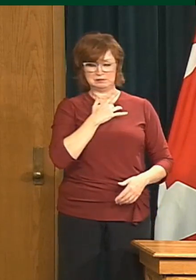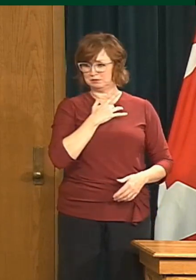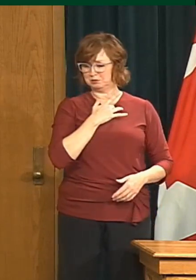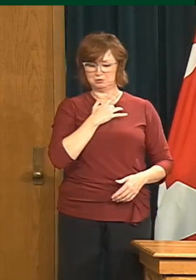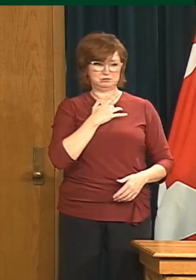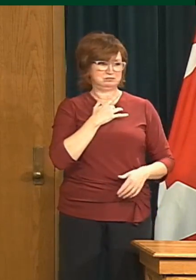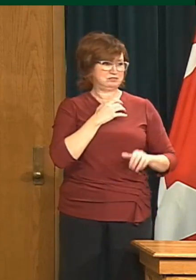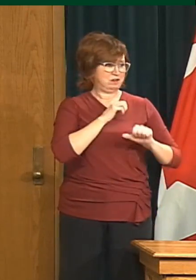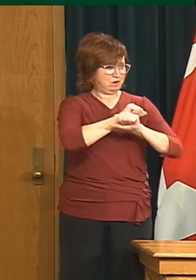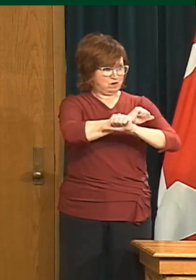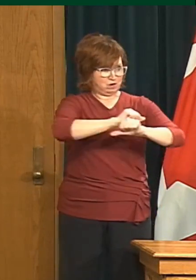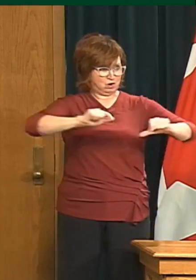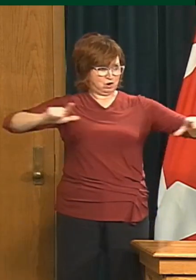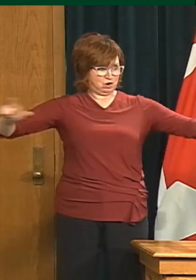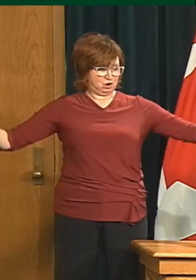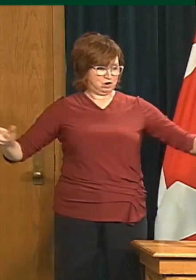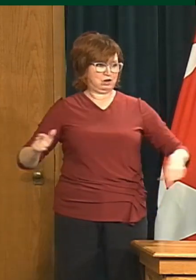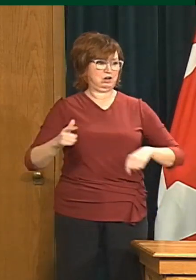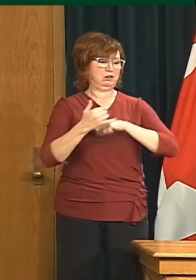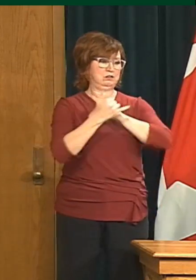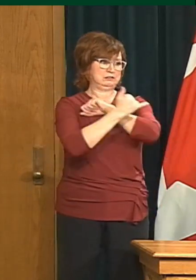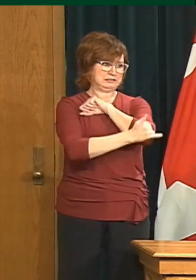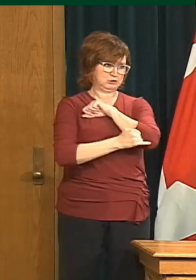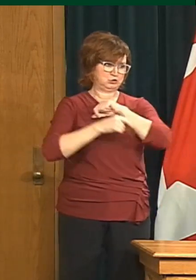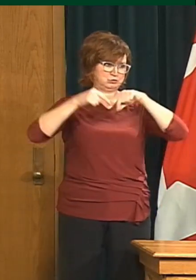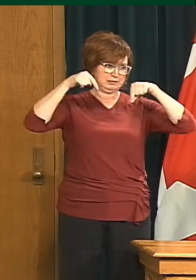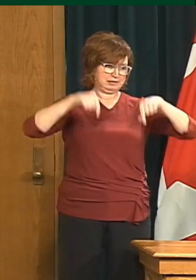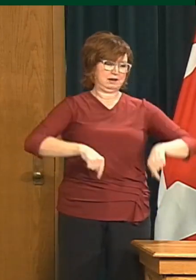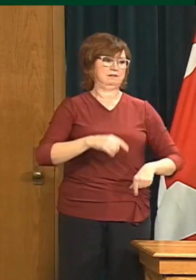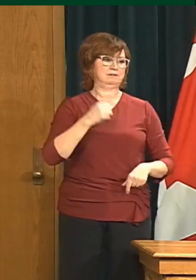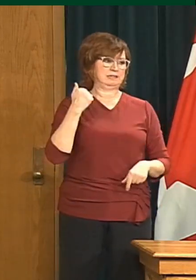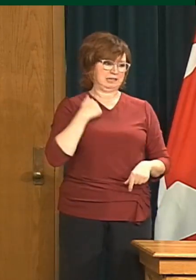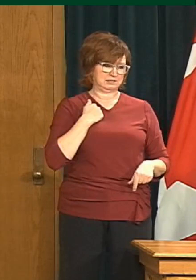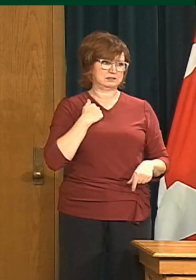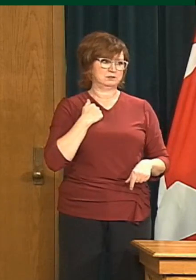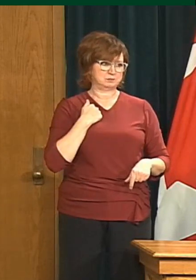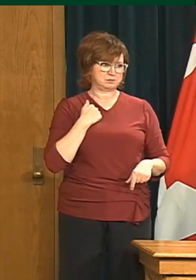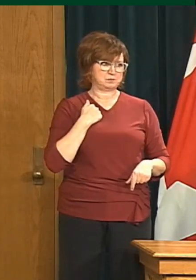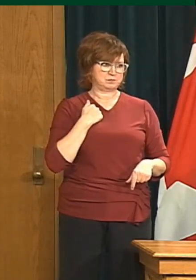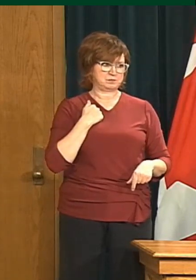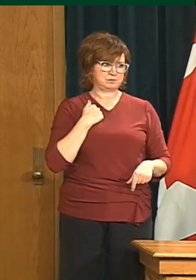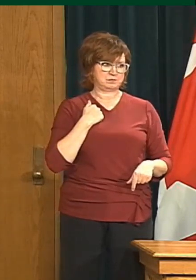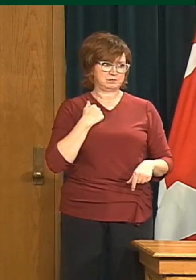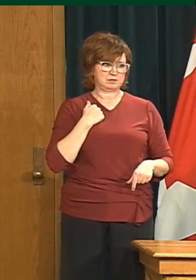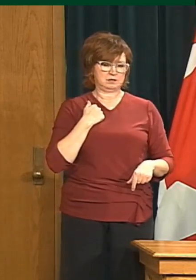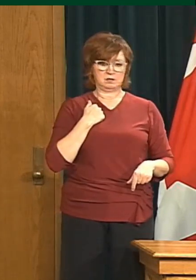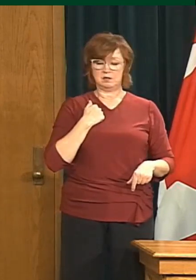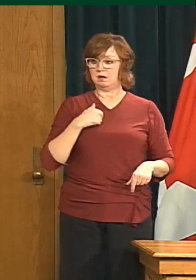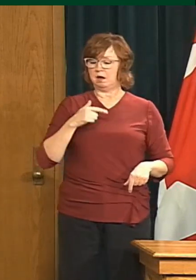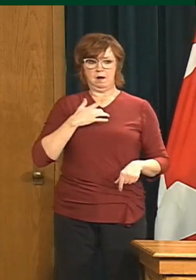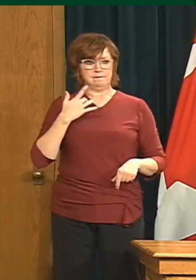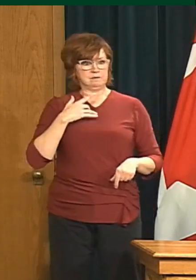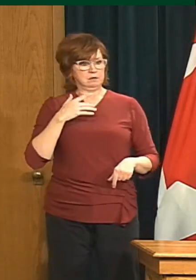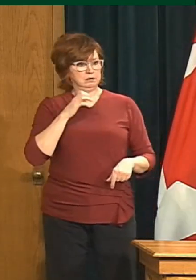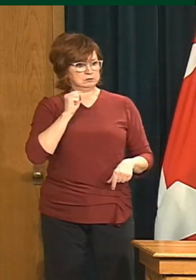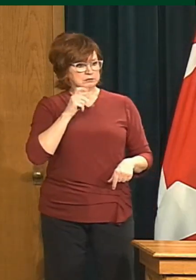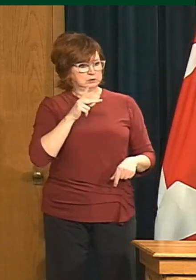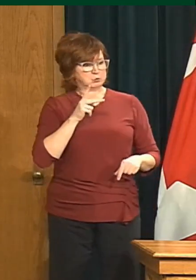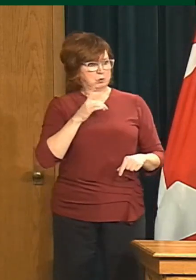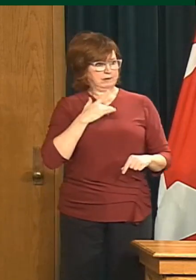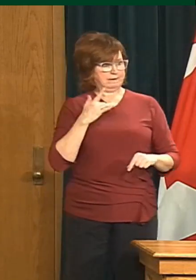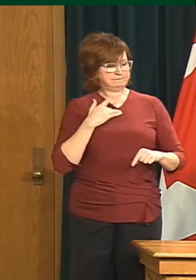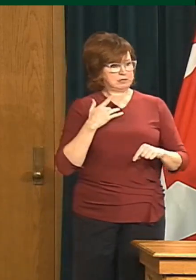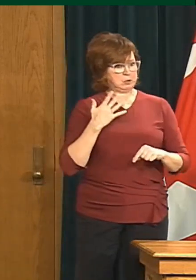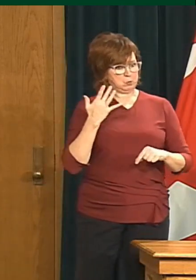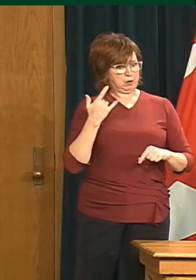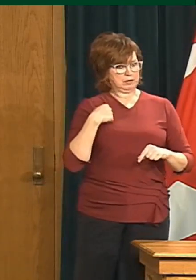each and every province. The difference that we're going to have in Saskatchewan is the strength we had going in. And I think